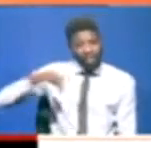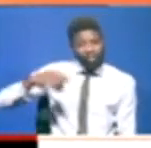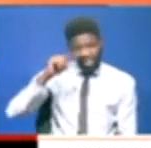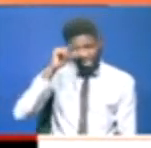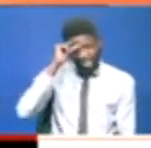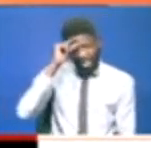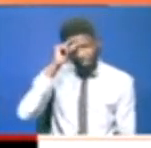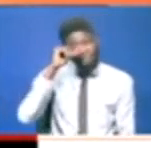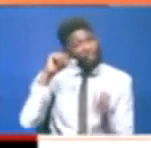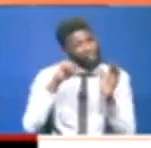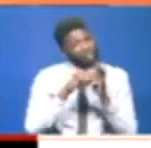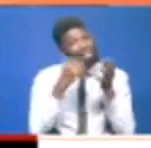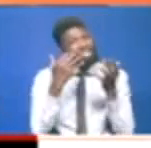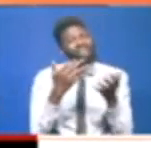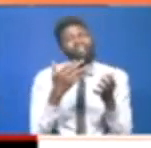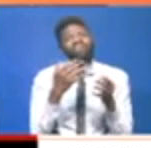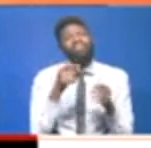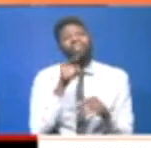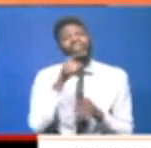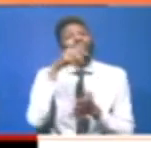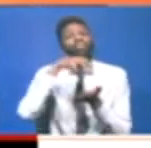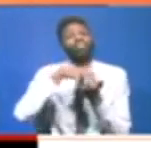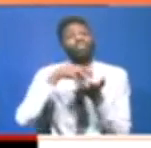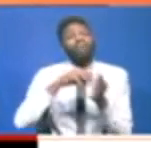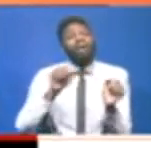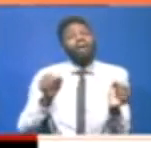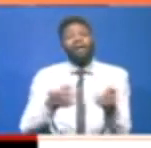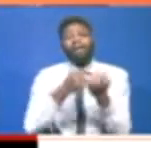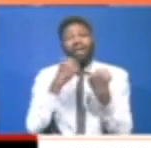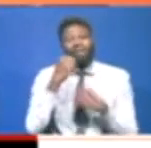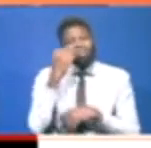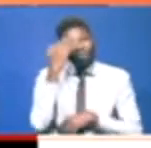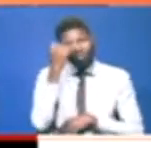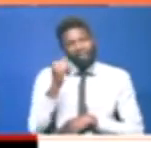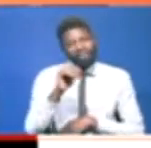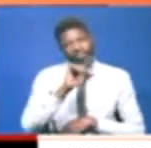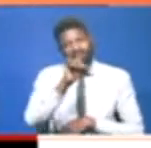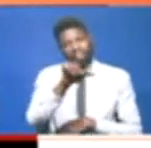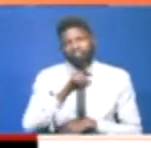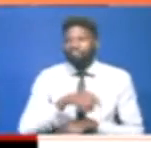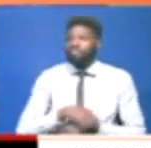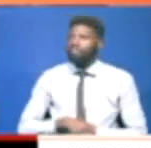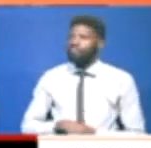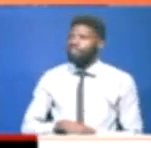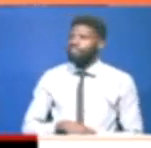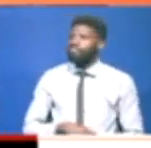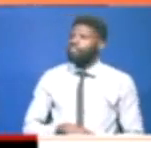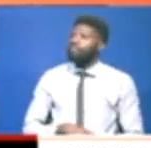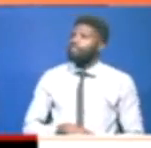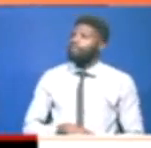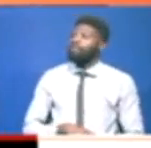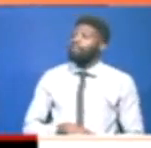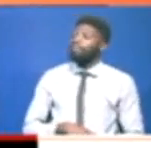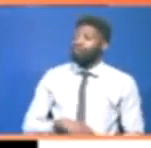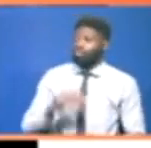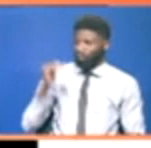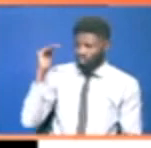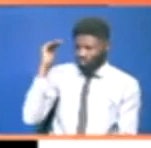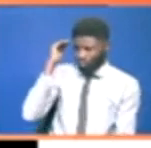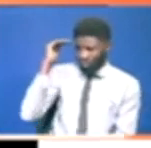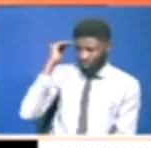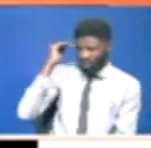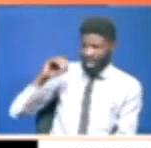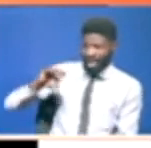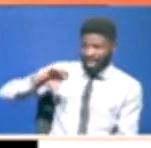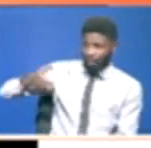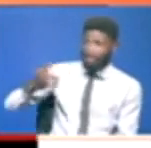is the situation at the counties? You know, with the counties, and right now we have the CPF,